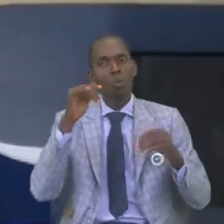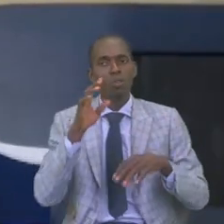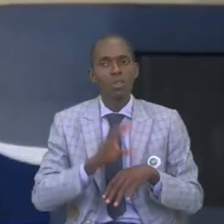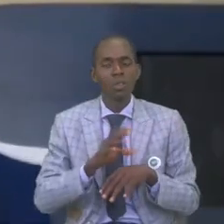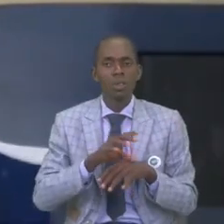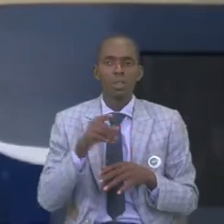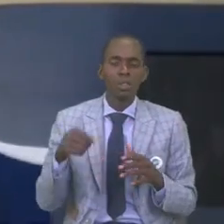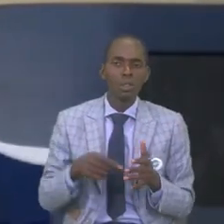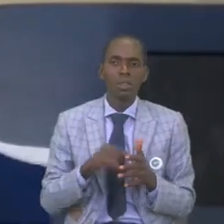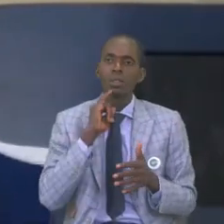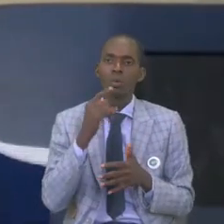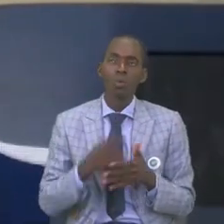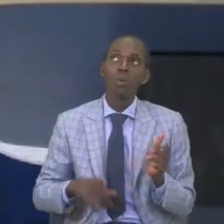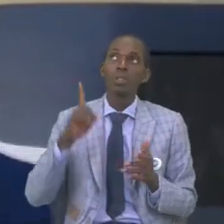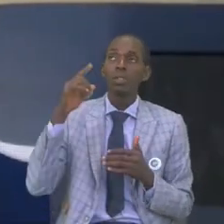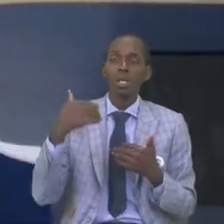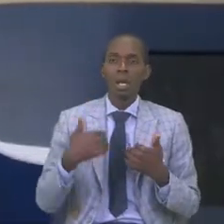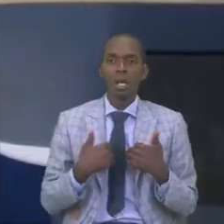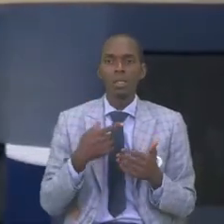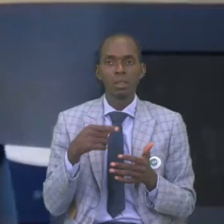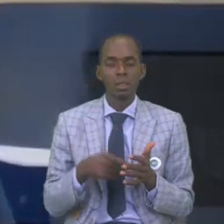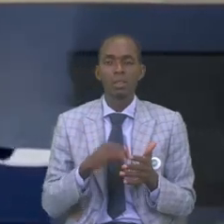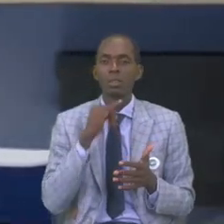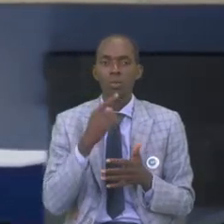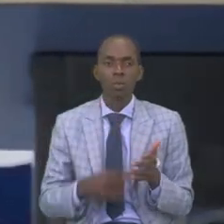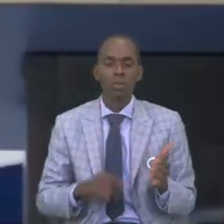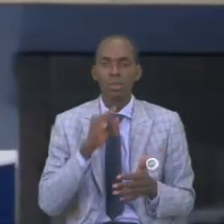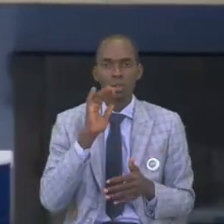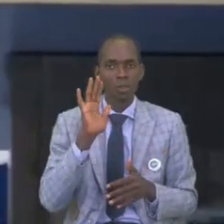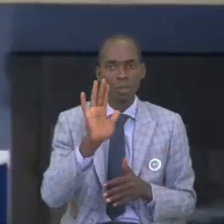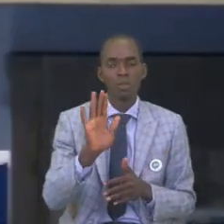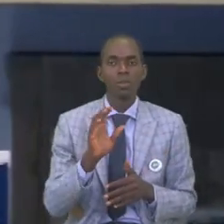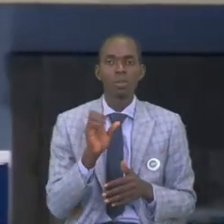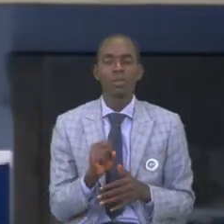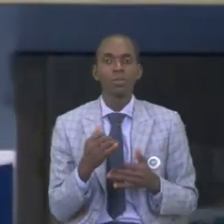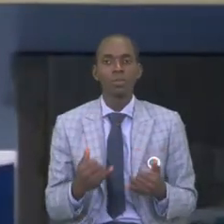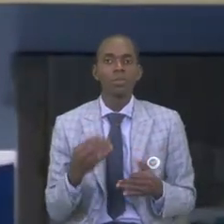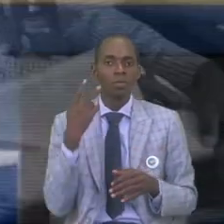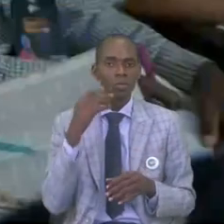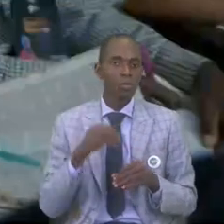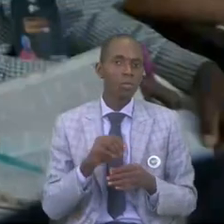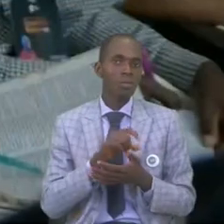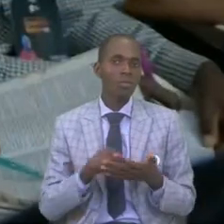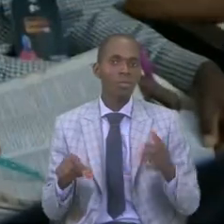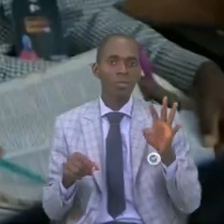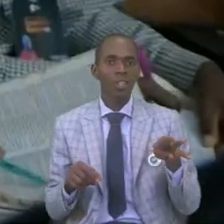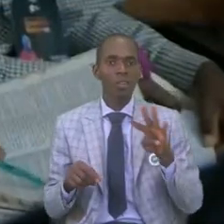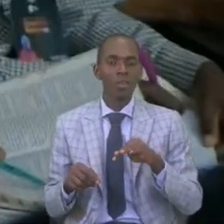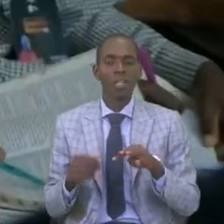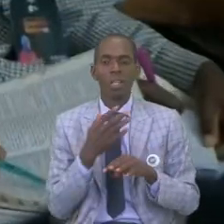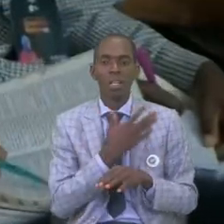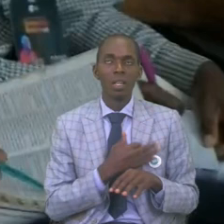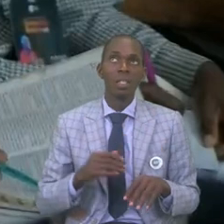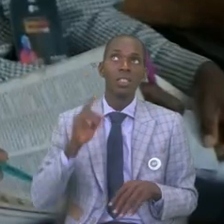he has, and this is what belongs to you. Look at verse 44. In verse 44, and he said unto